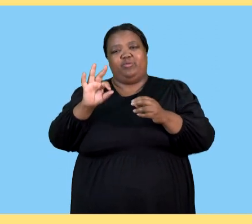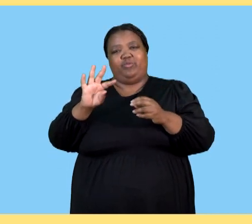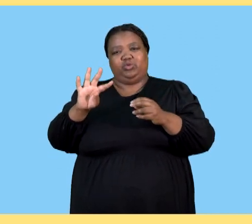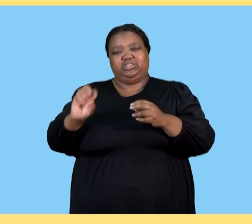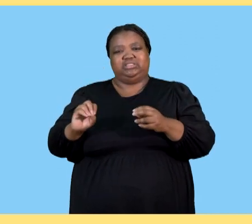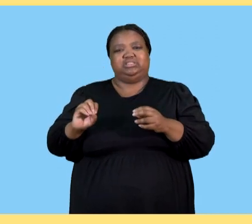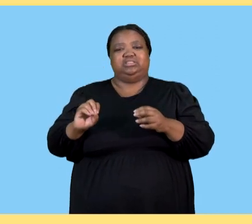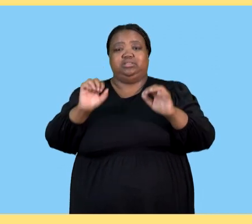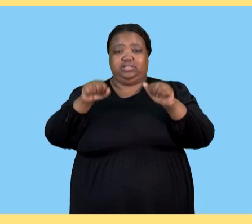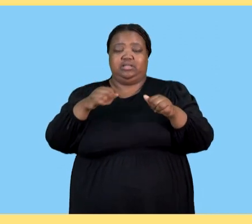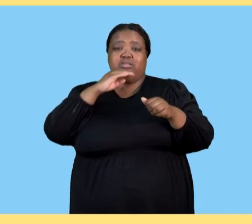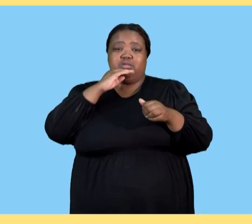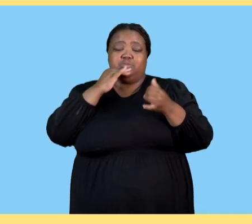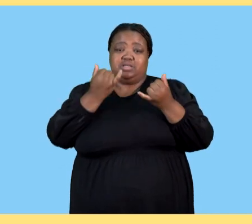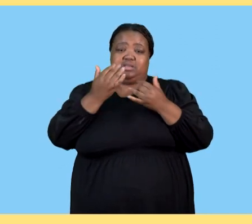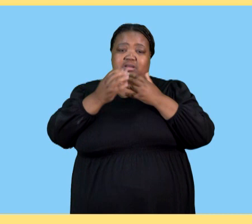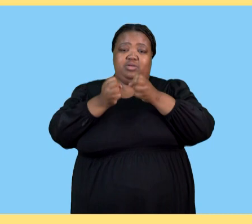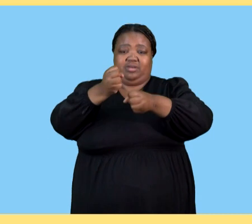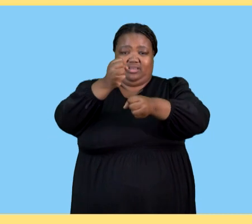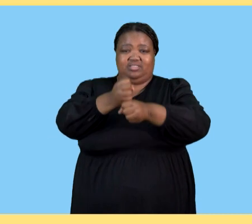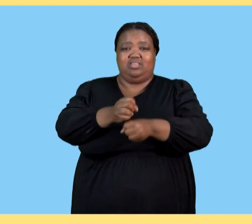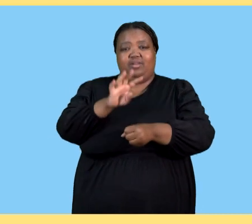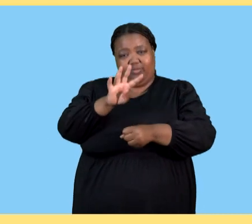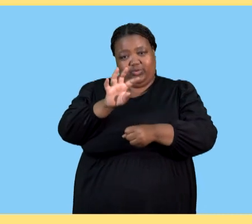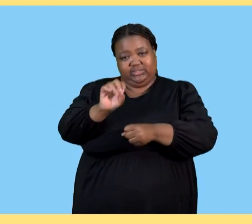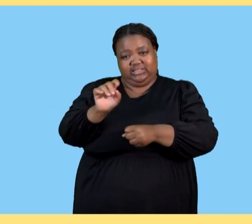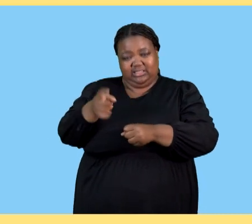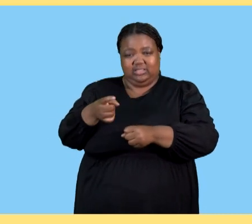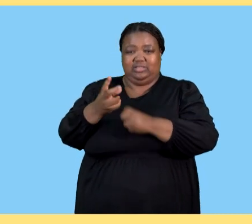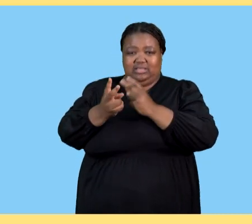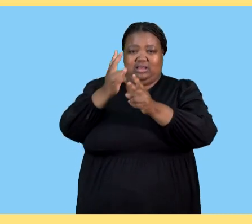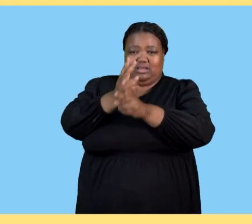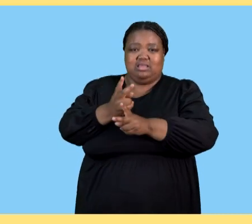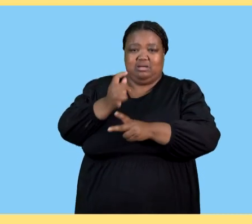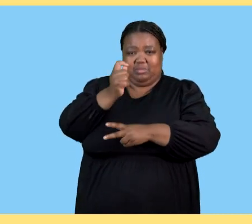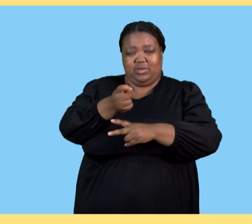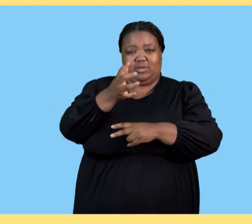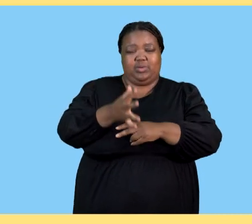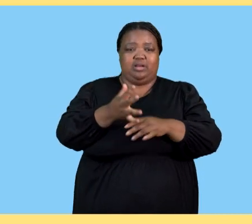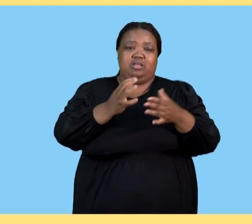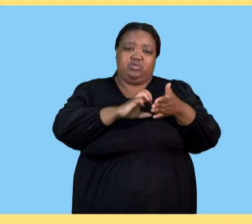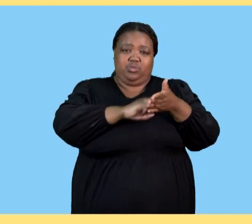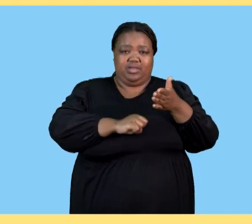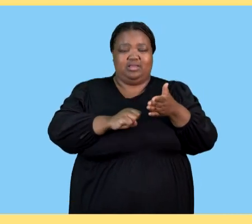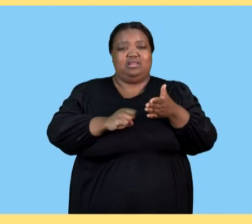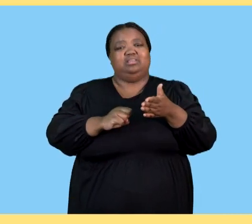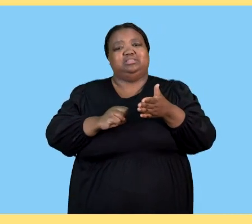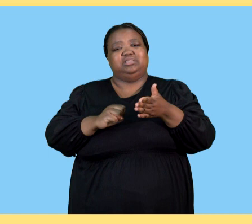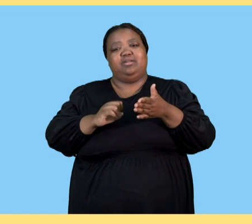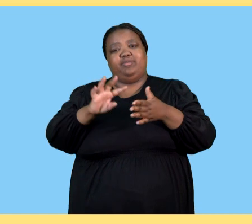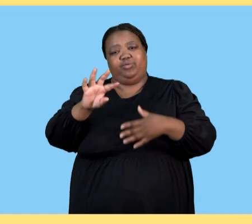that 40. So it means we are going to pay 40,000 again next year. So I'll come and say minus 40